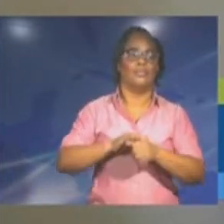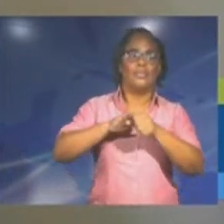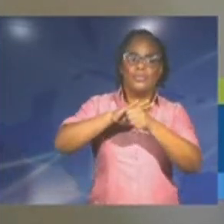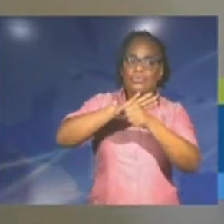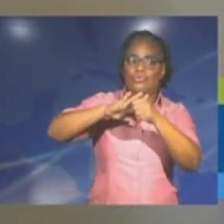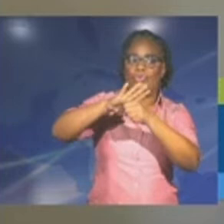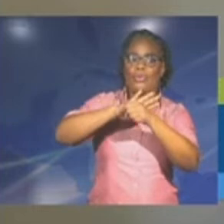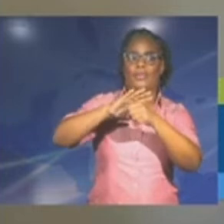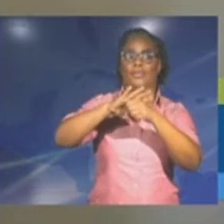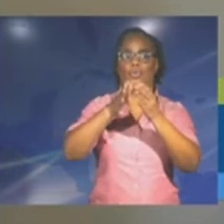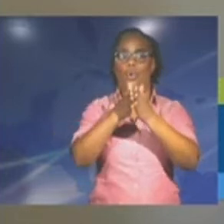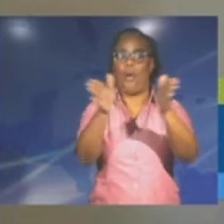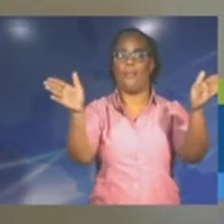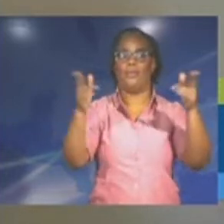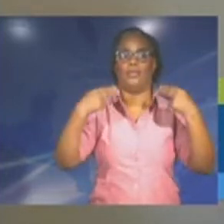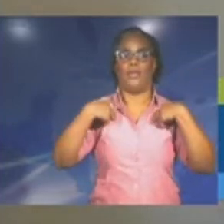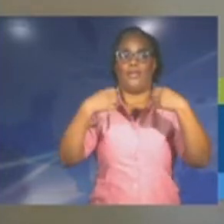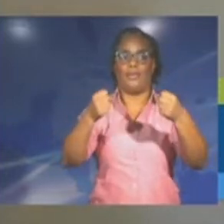such eventualities?